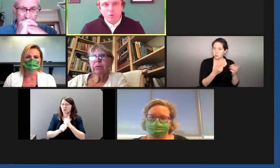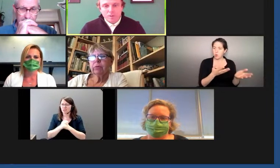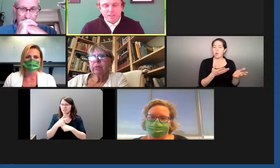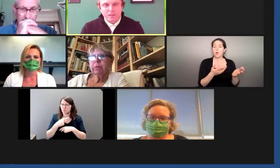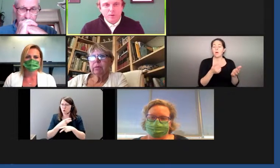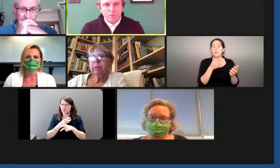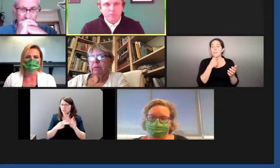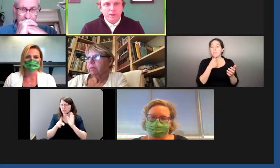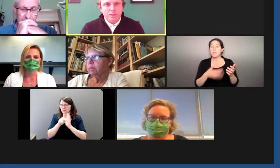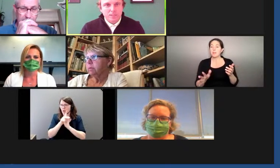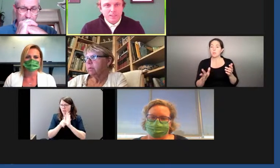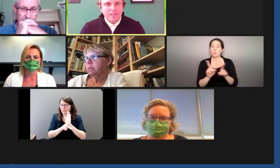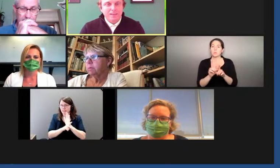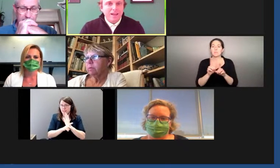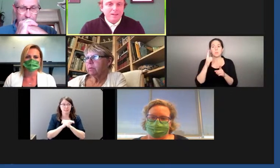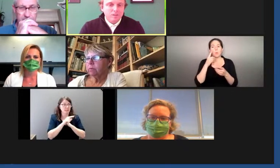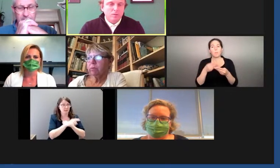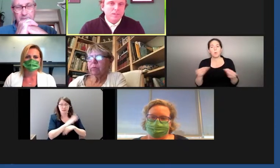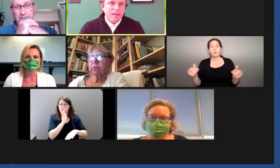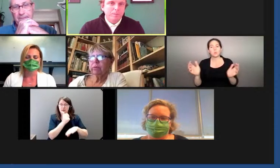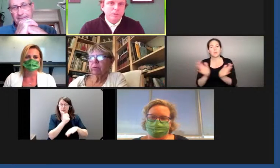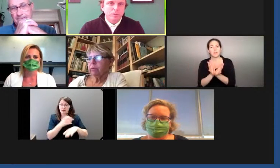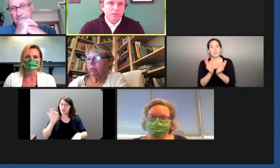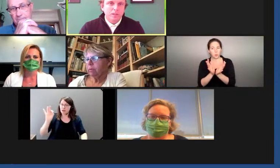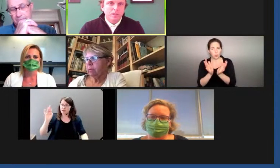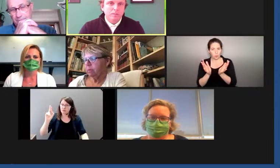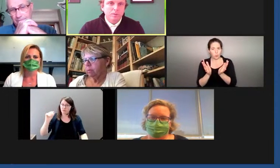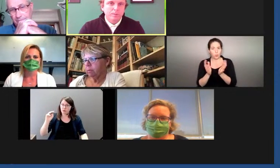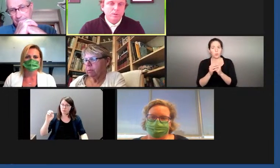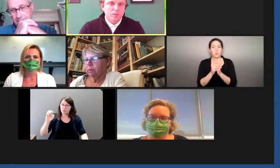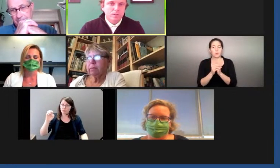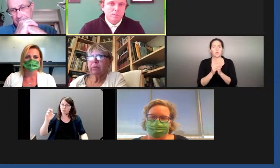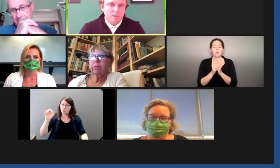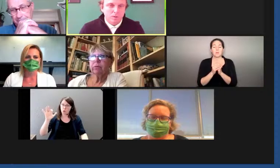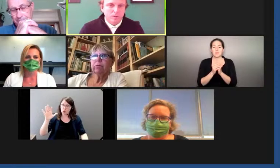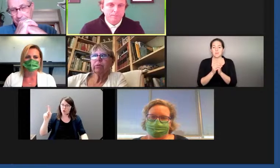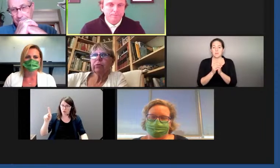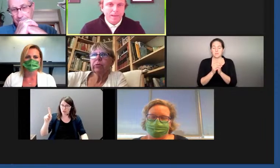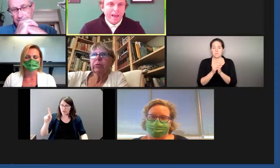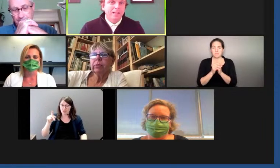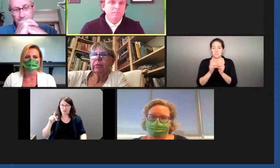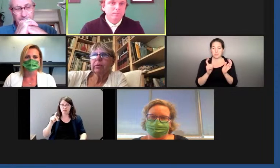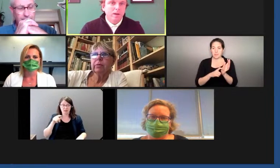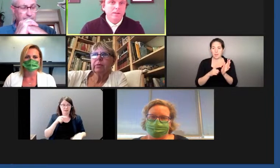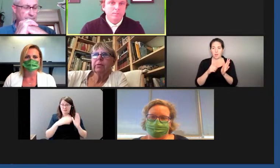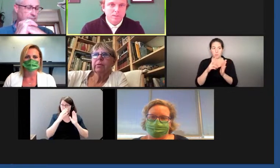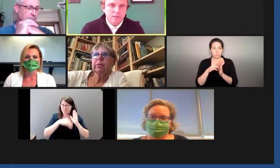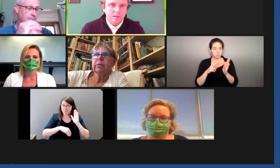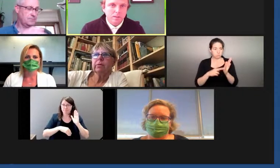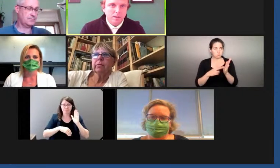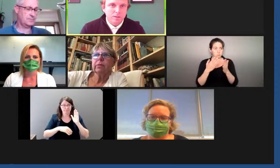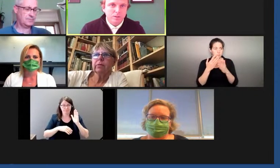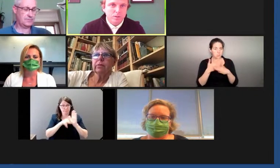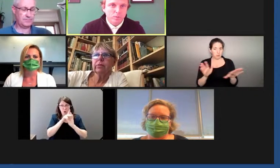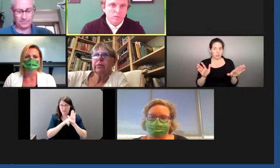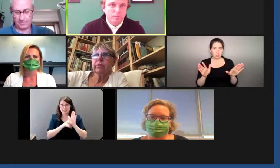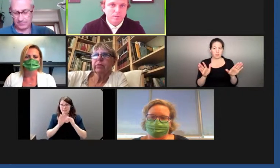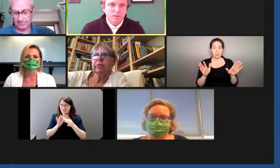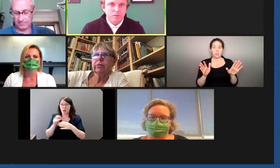that point, once they get the framework in place, once they get that sort of established with the producer responsibility, adding items